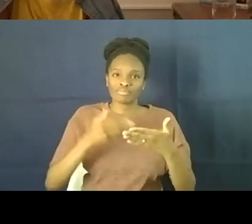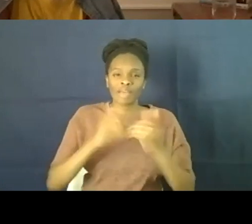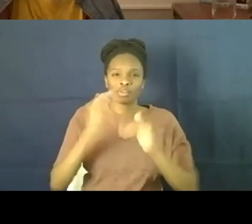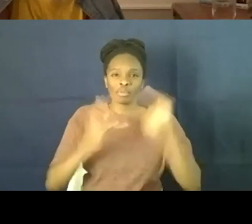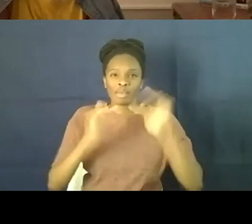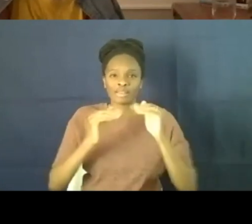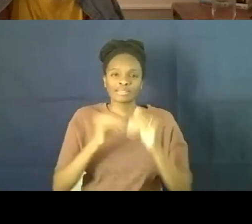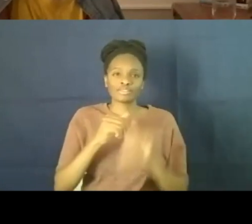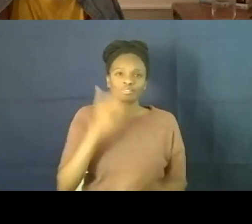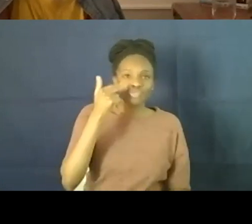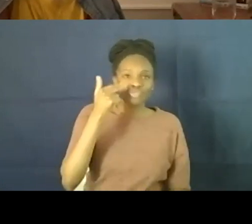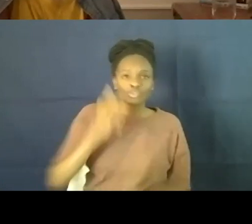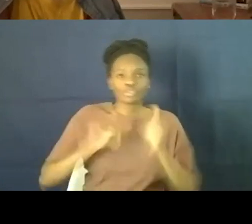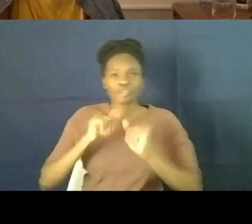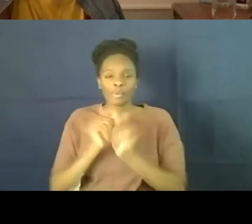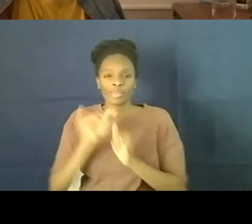nakedness?